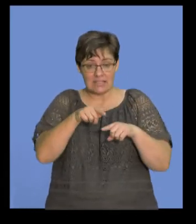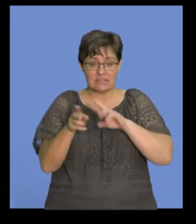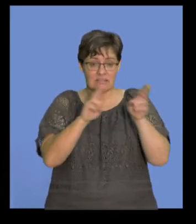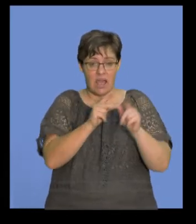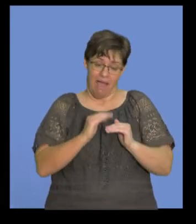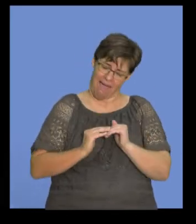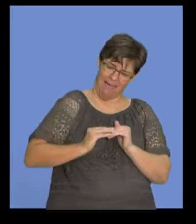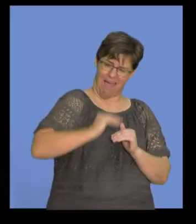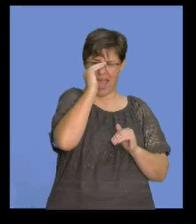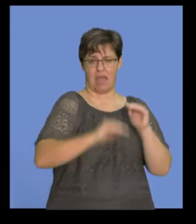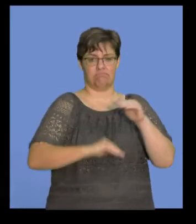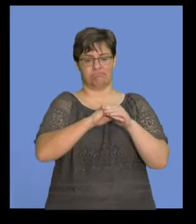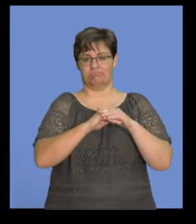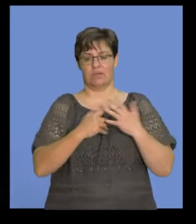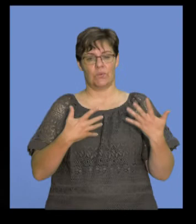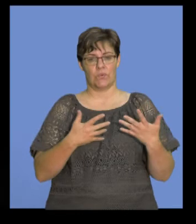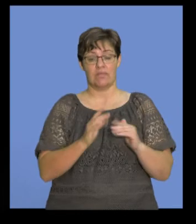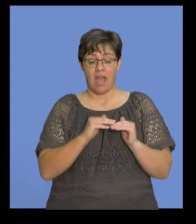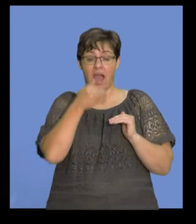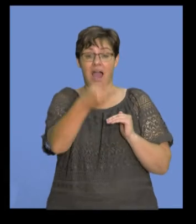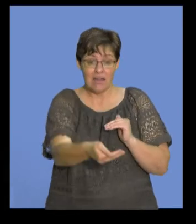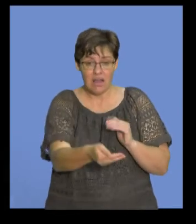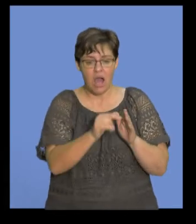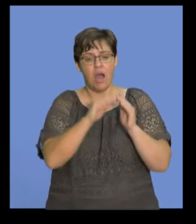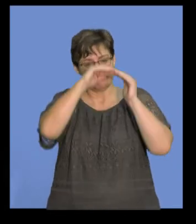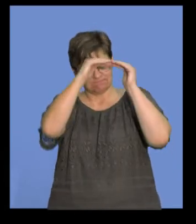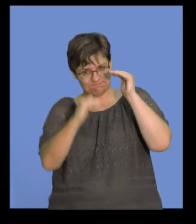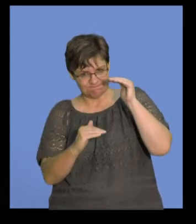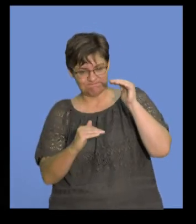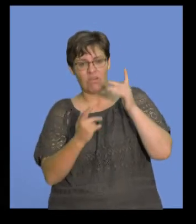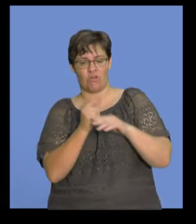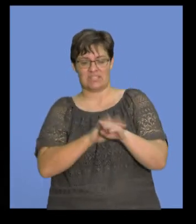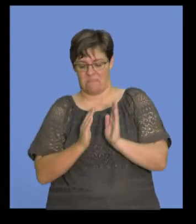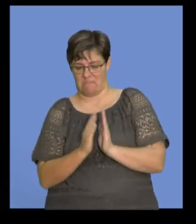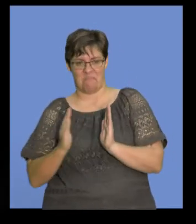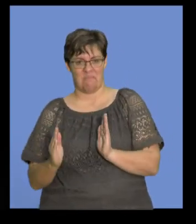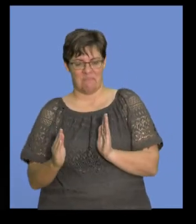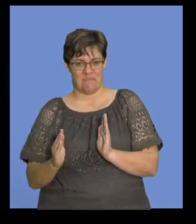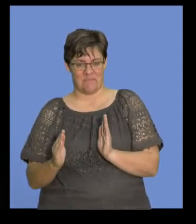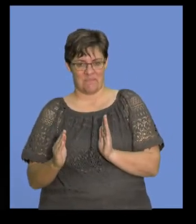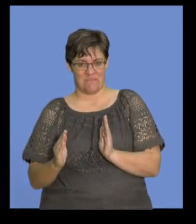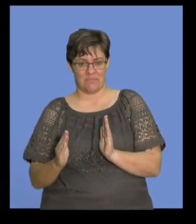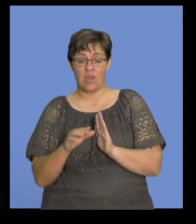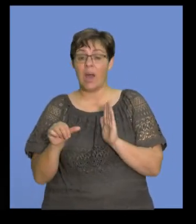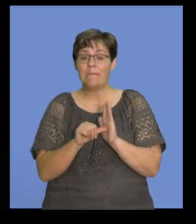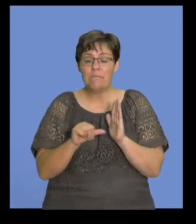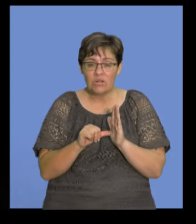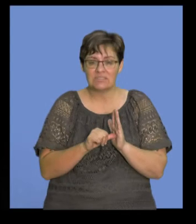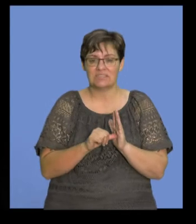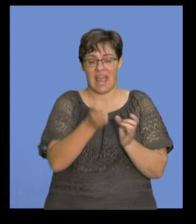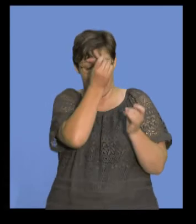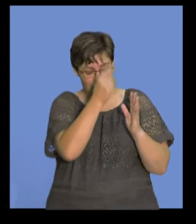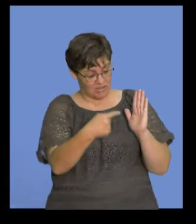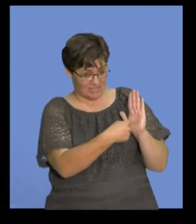the highest. Thereafter, it decreased for the next duration. And so it's important to use the